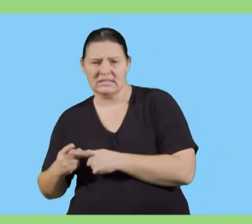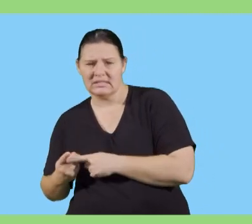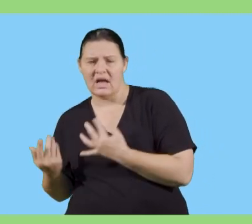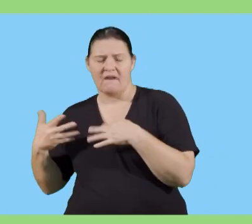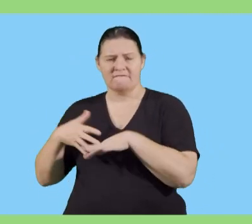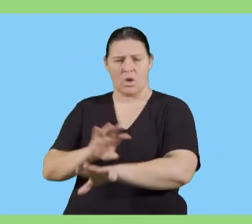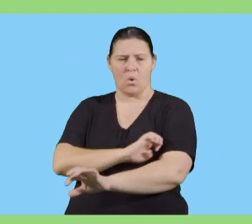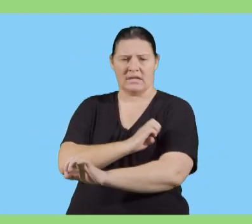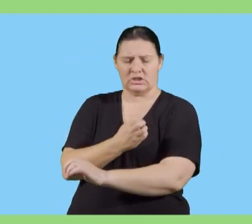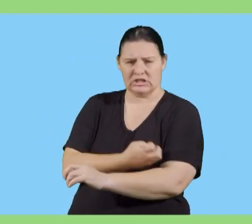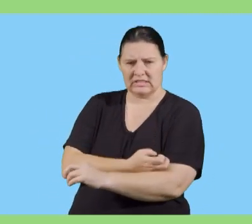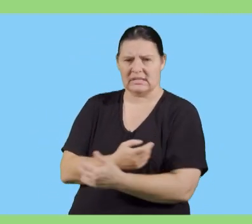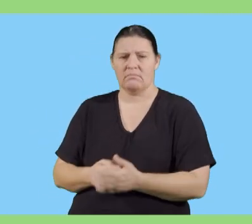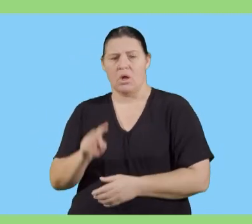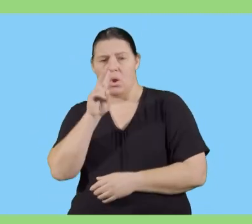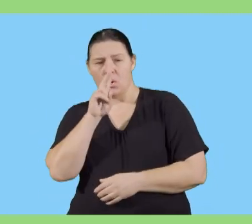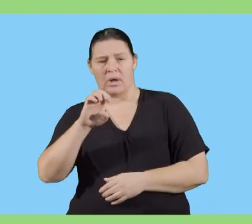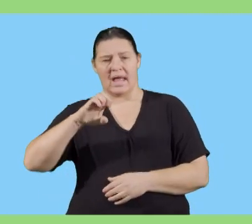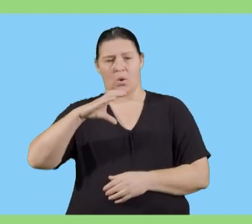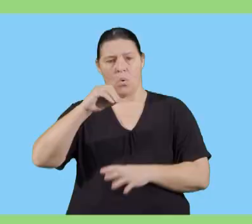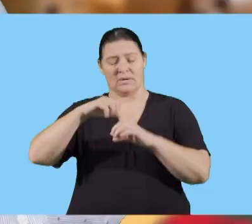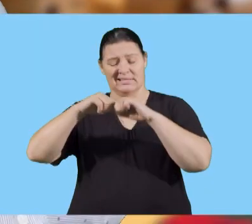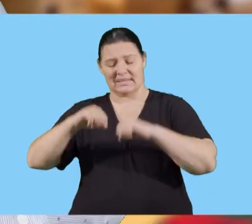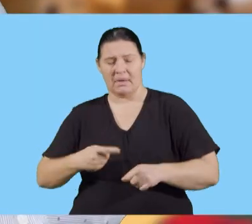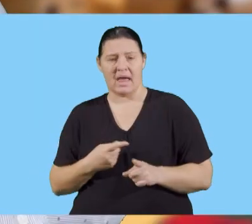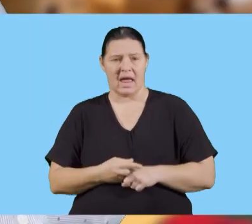at ecosystems and the biosphere.